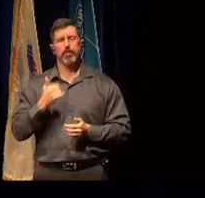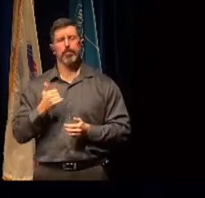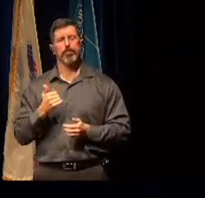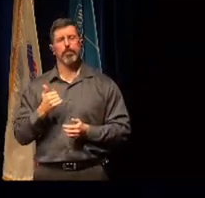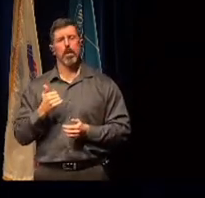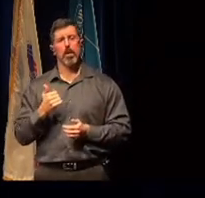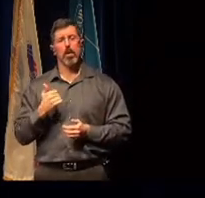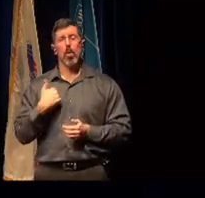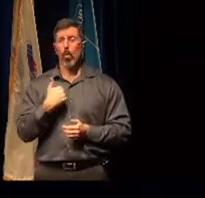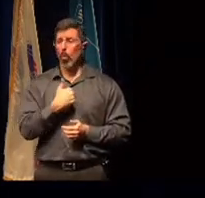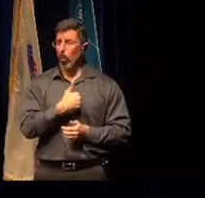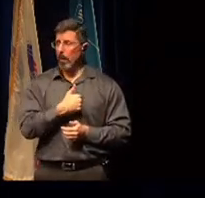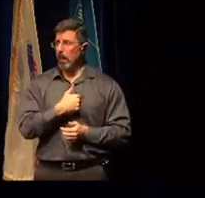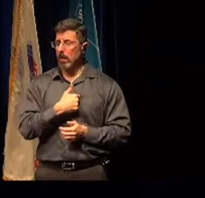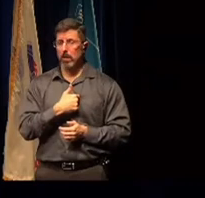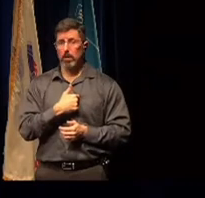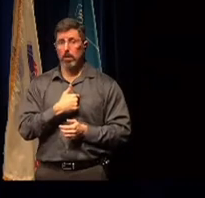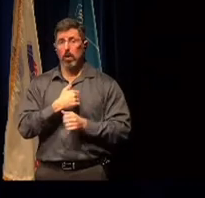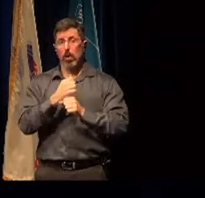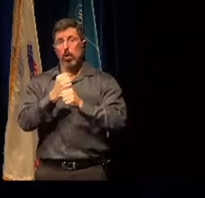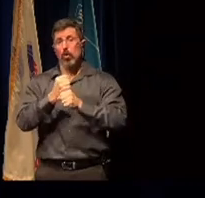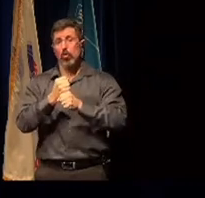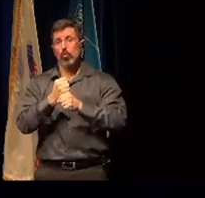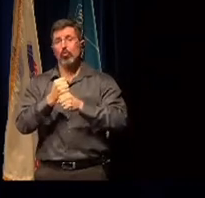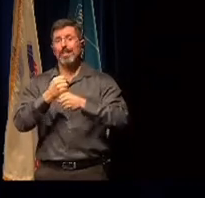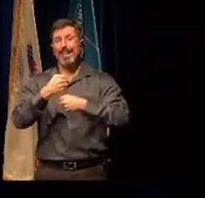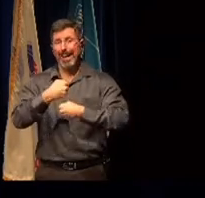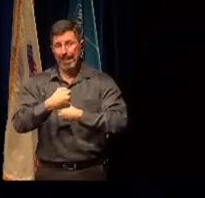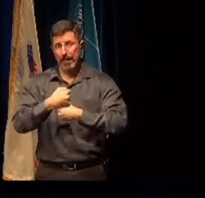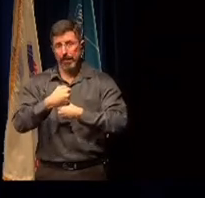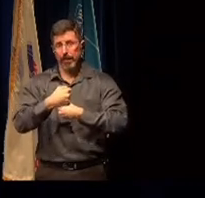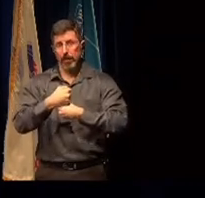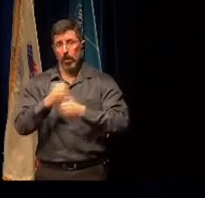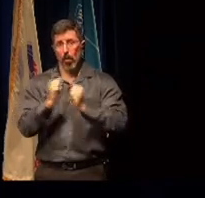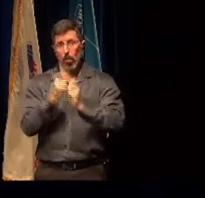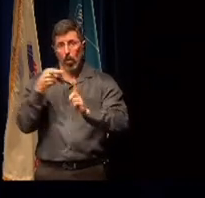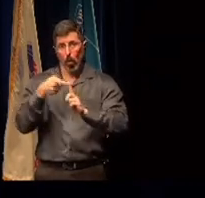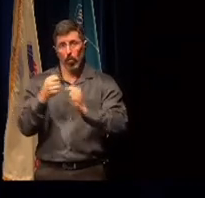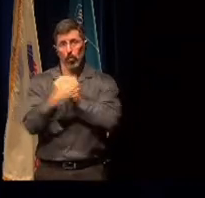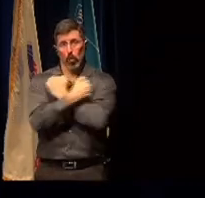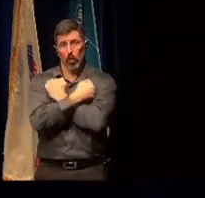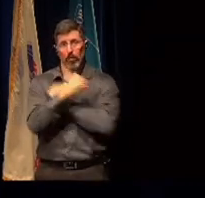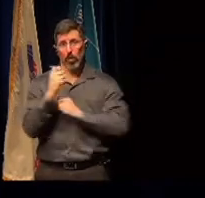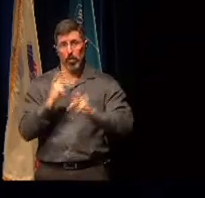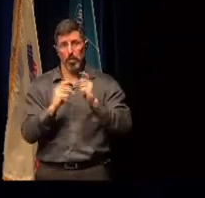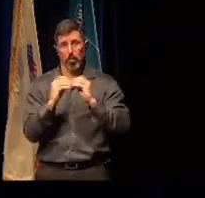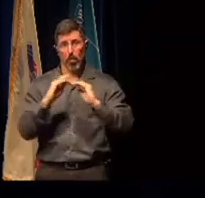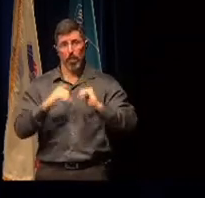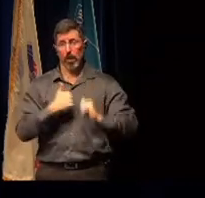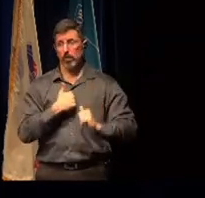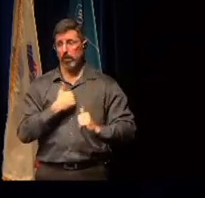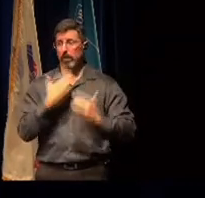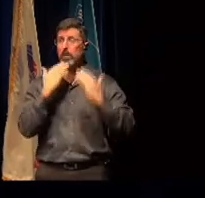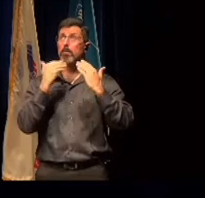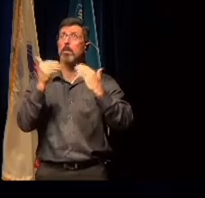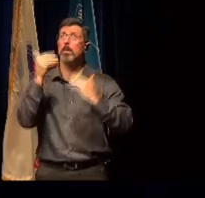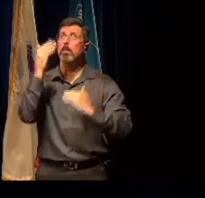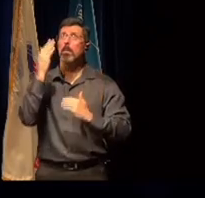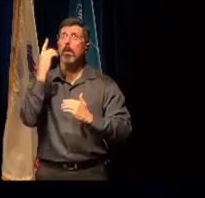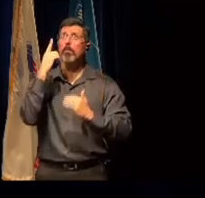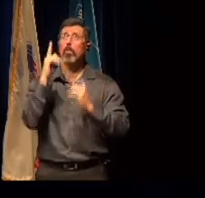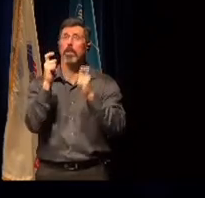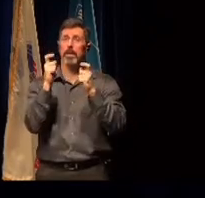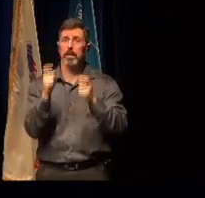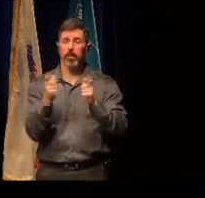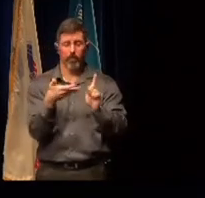to live a life with a mission to love others more than ourselves. Thank you, God, for the gift of this